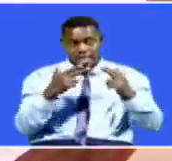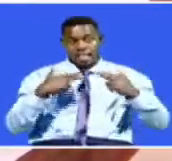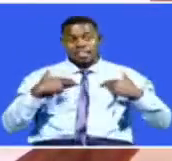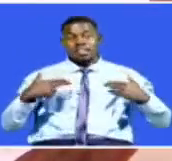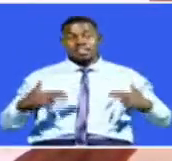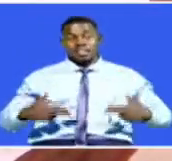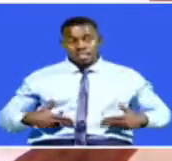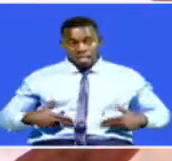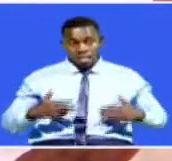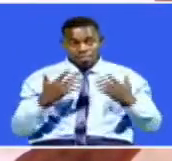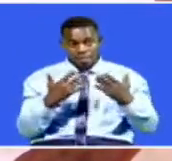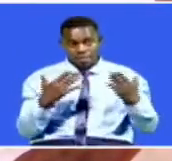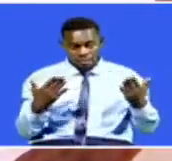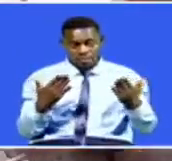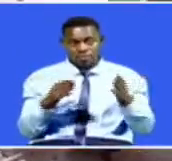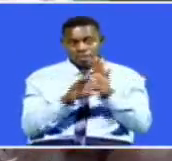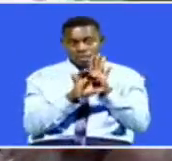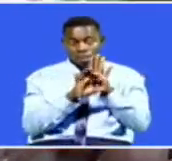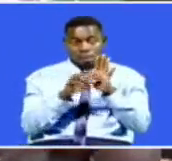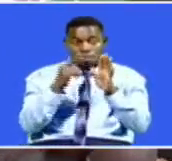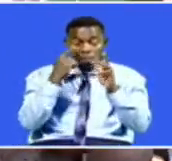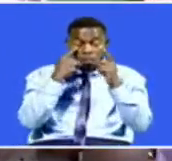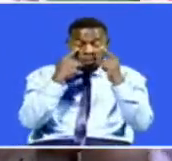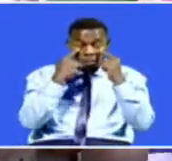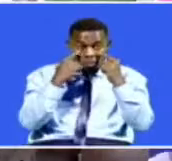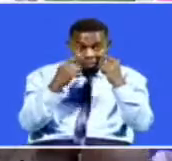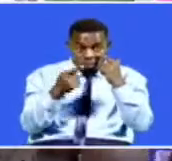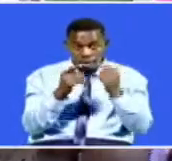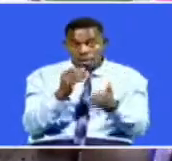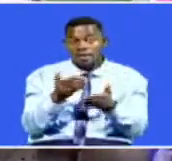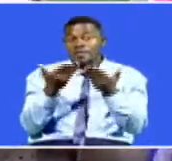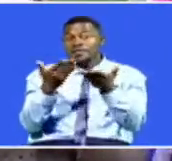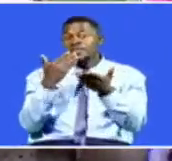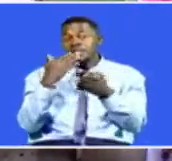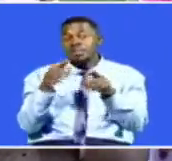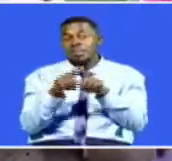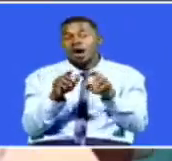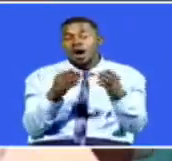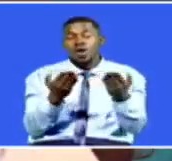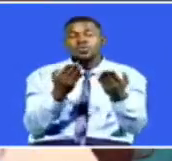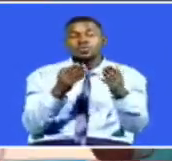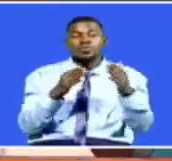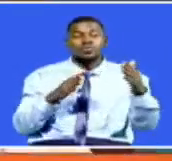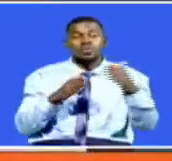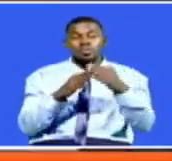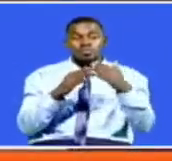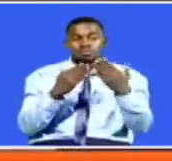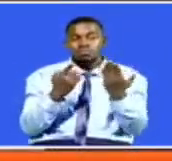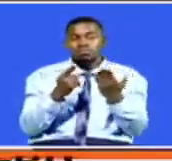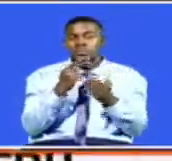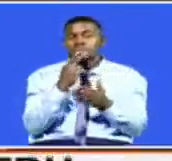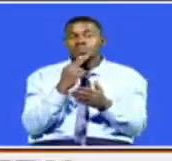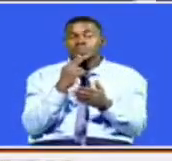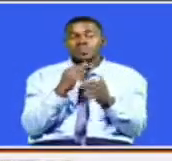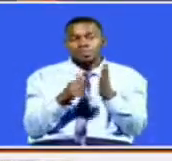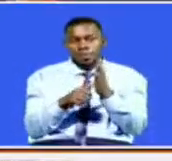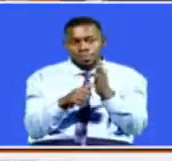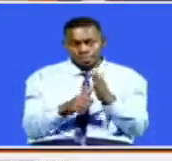wenye matatizo ya macho, saratani ya titi, kisukari, presha na hata watoto wagonjwa.